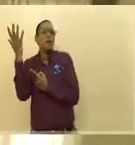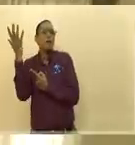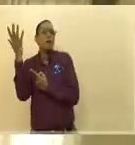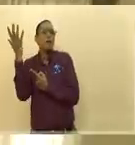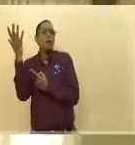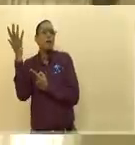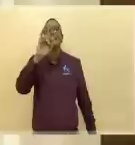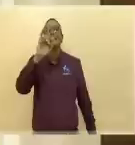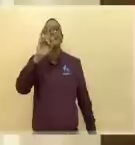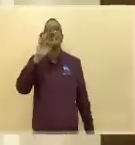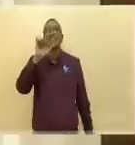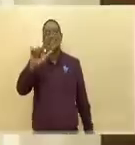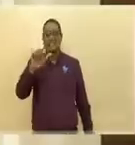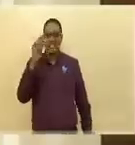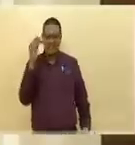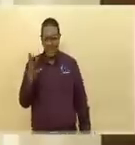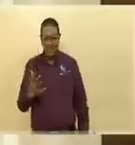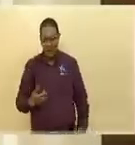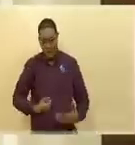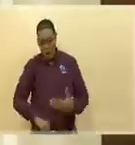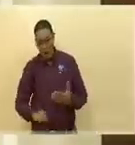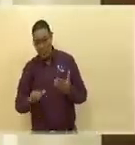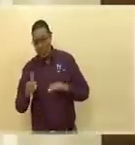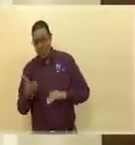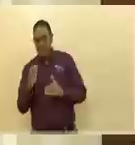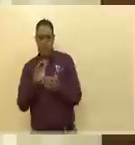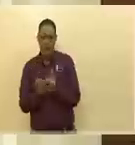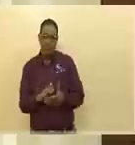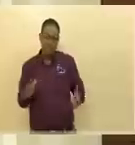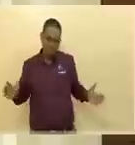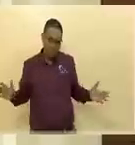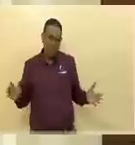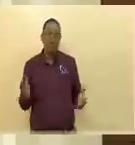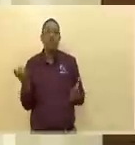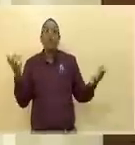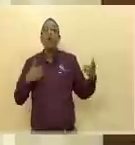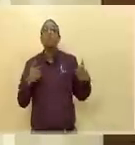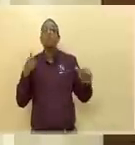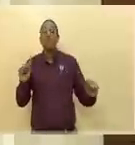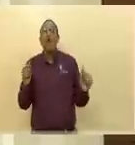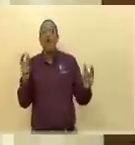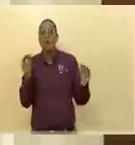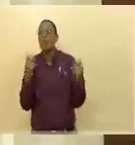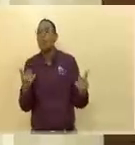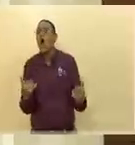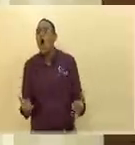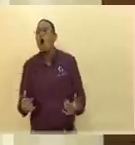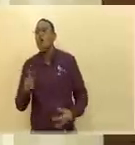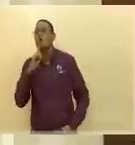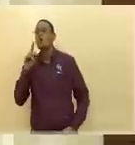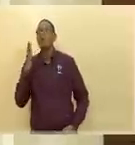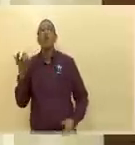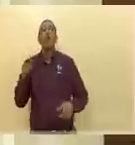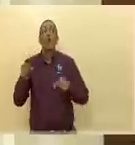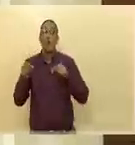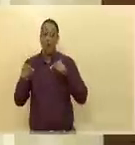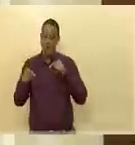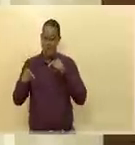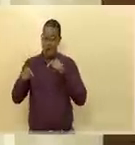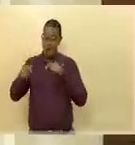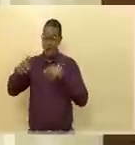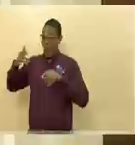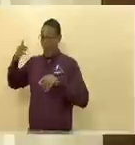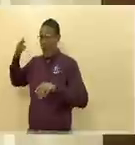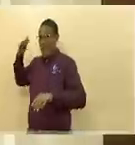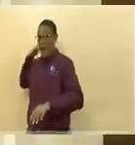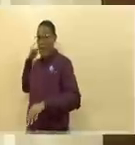civil data. So what we are trying to do now is to go back in time